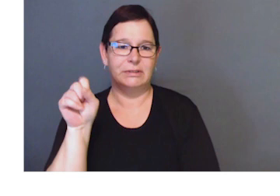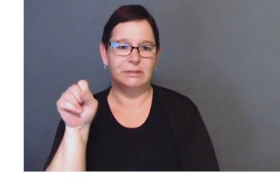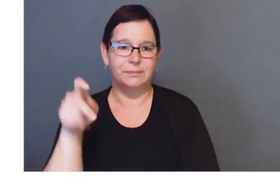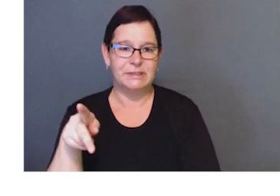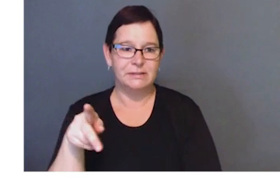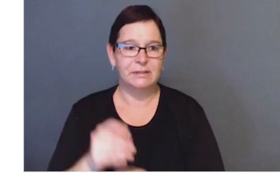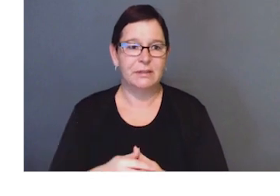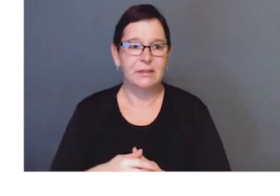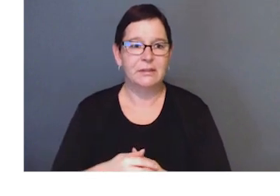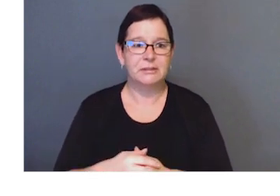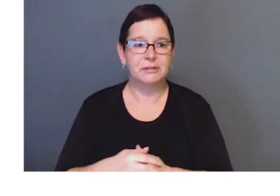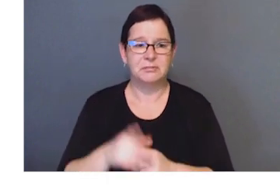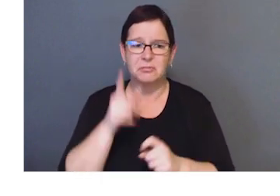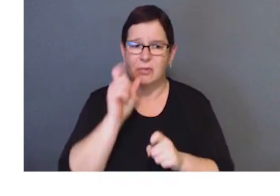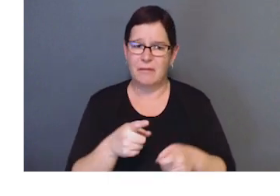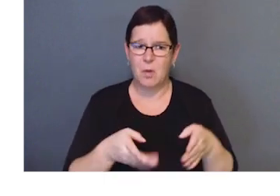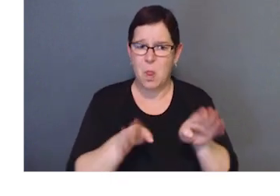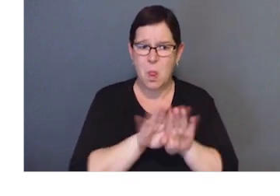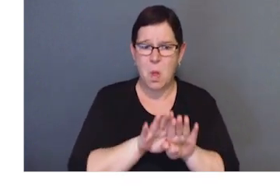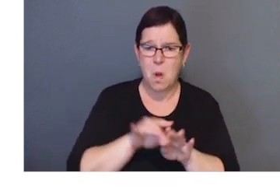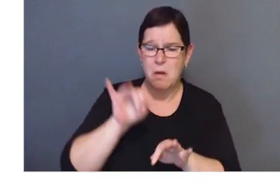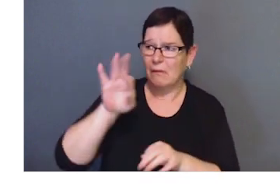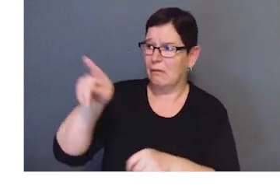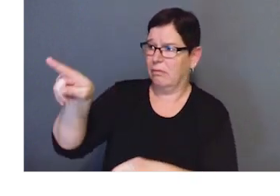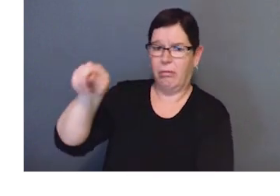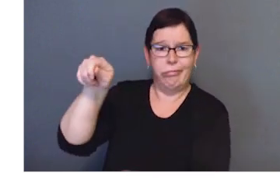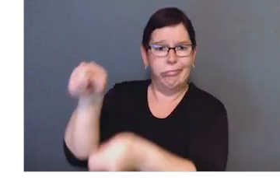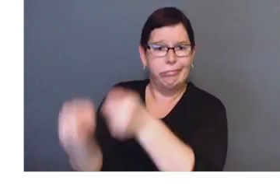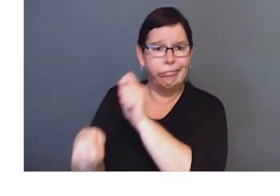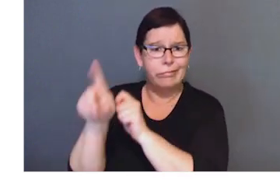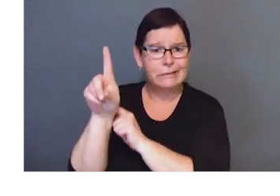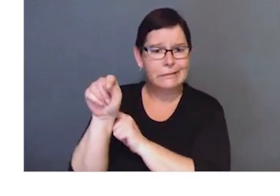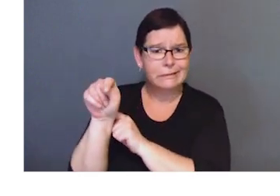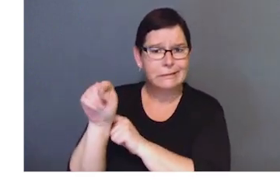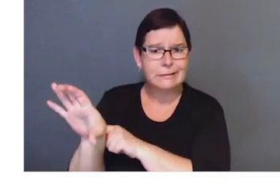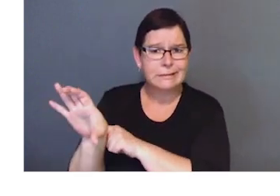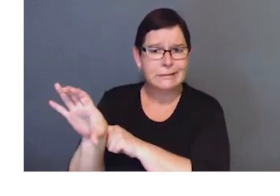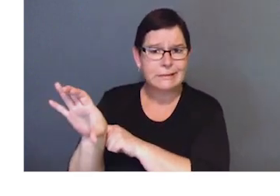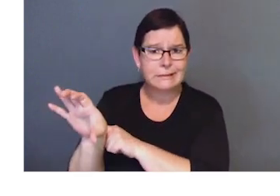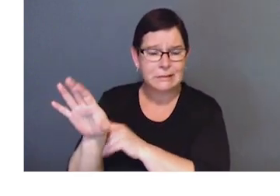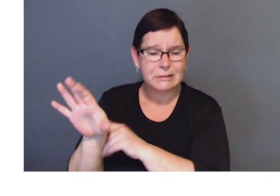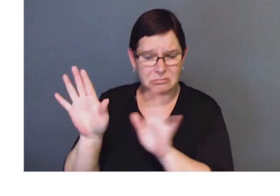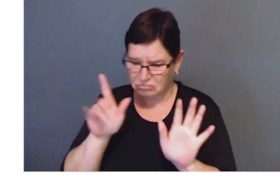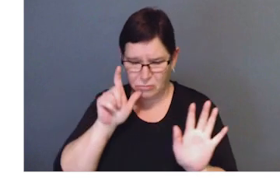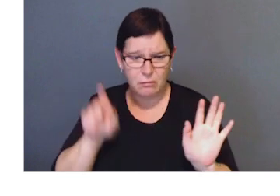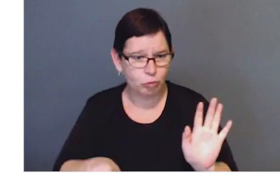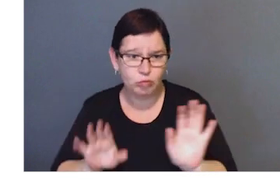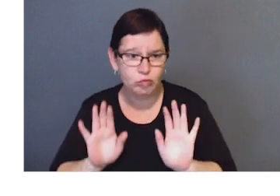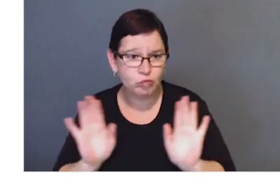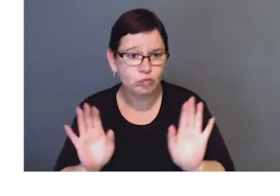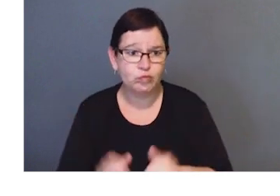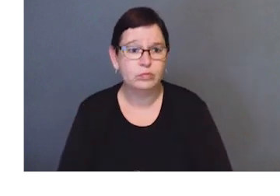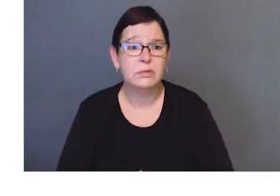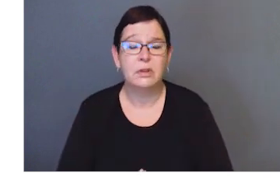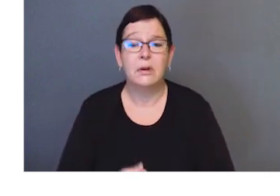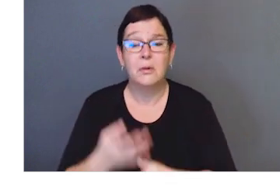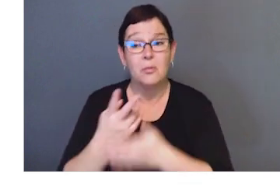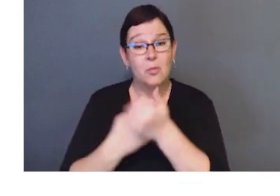eligibility changes. Both the grant and the bond are administered by Employment and Social Development